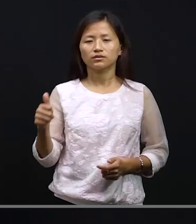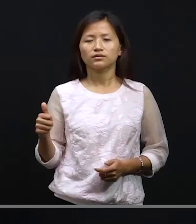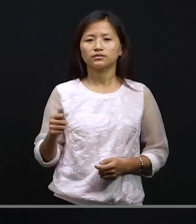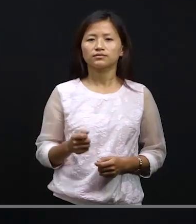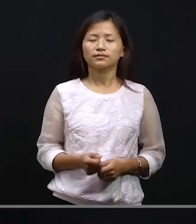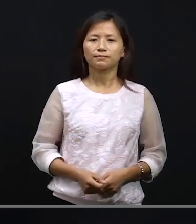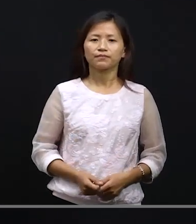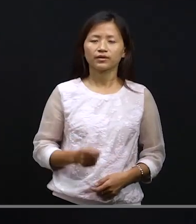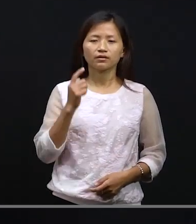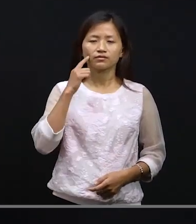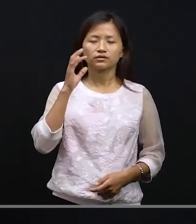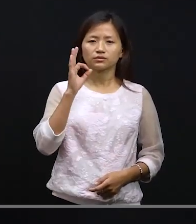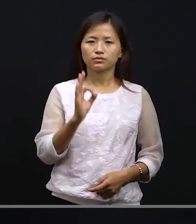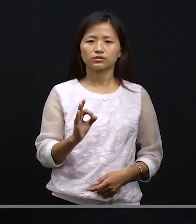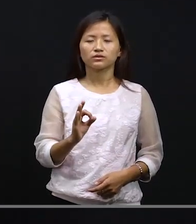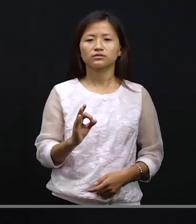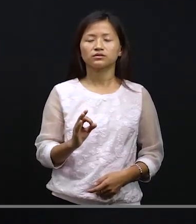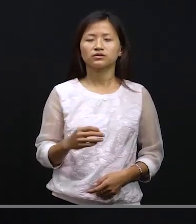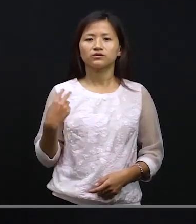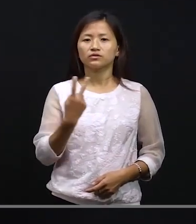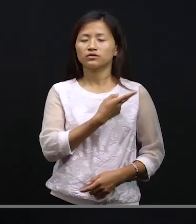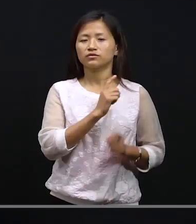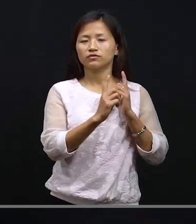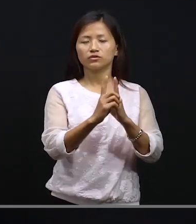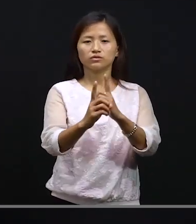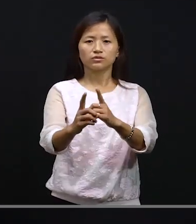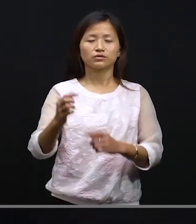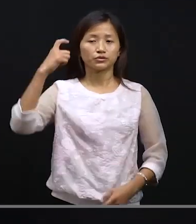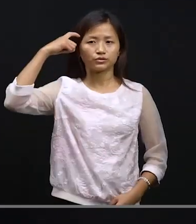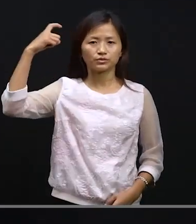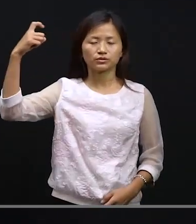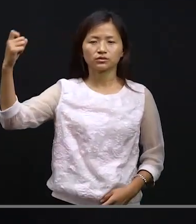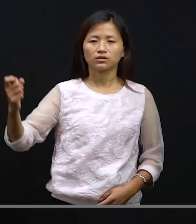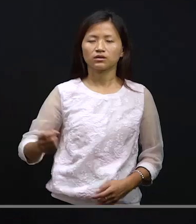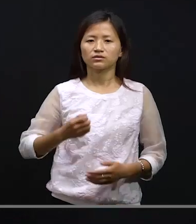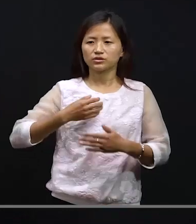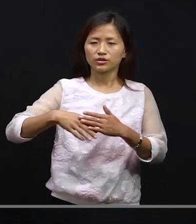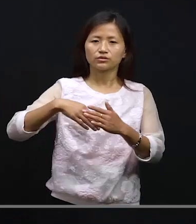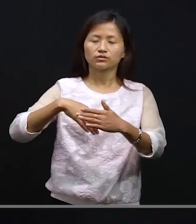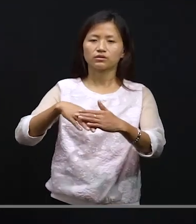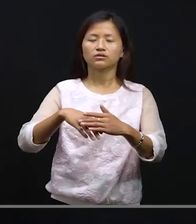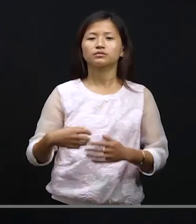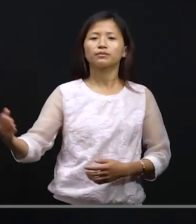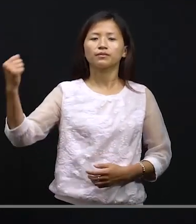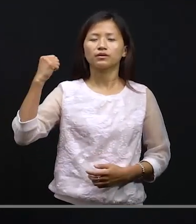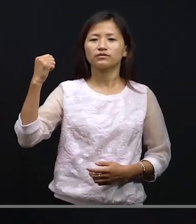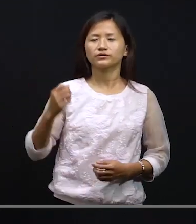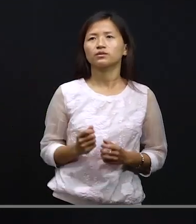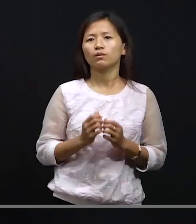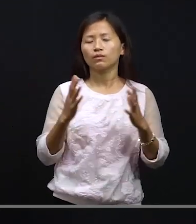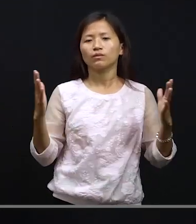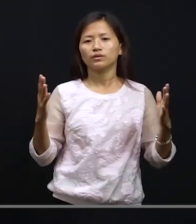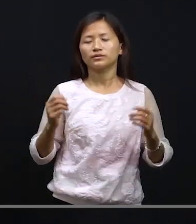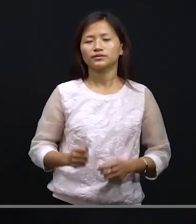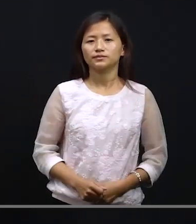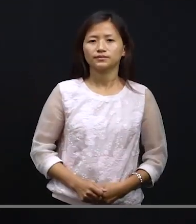that it is very important for us to follow our dreams and not to chase after power and after wealth. In the